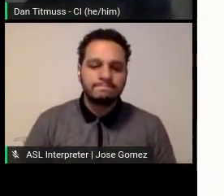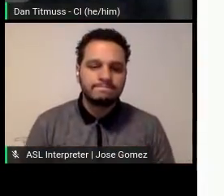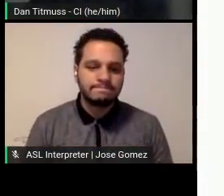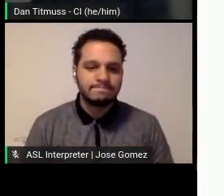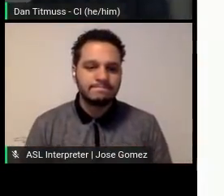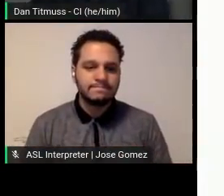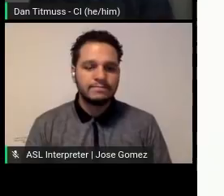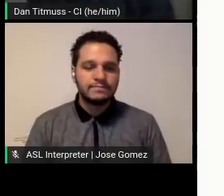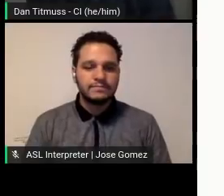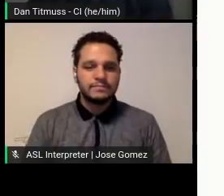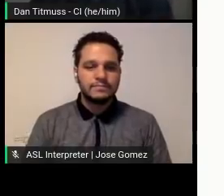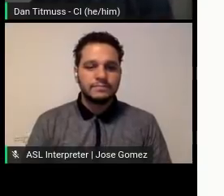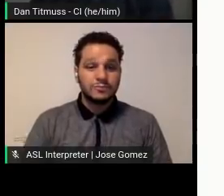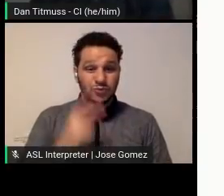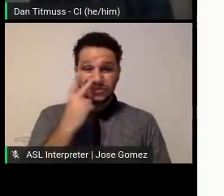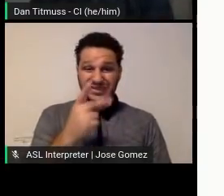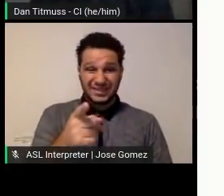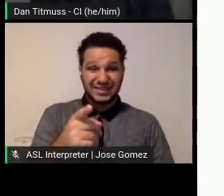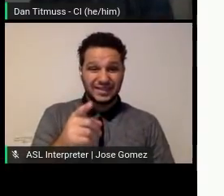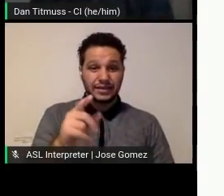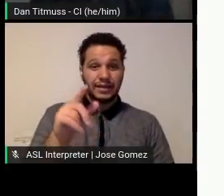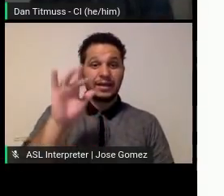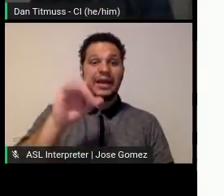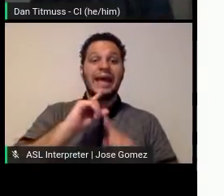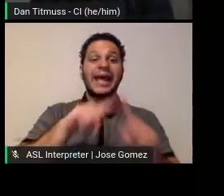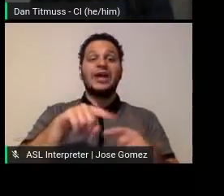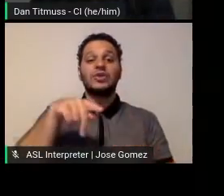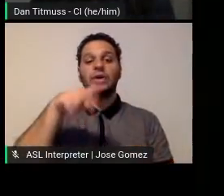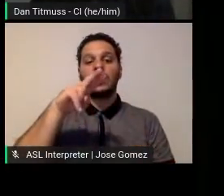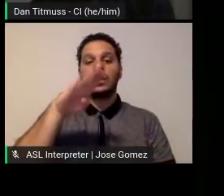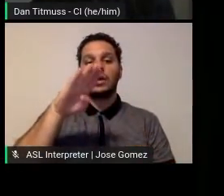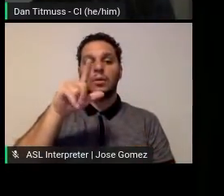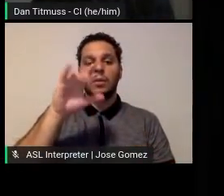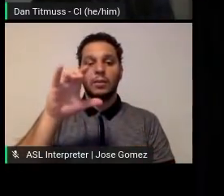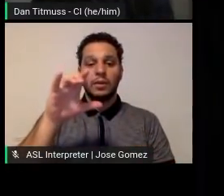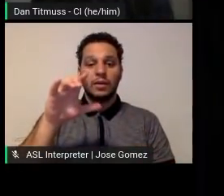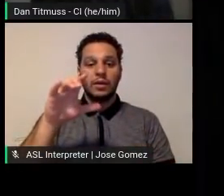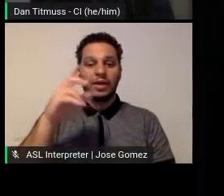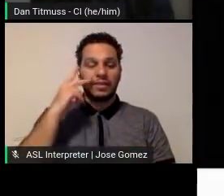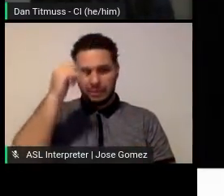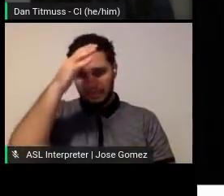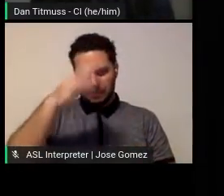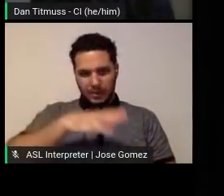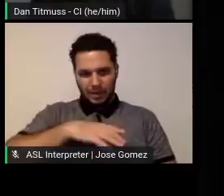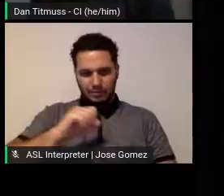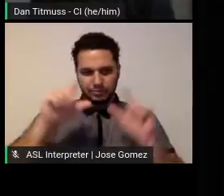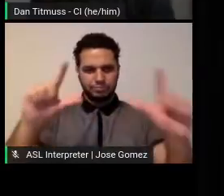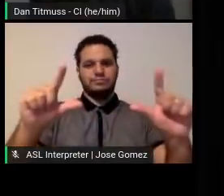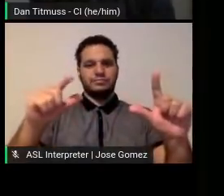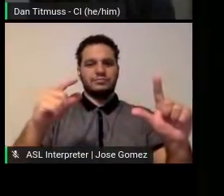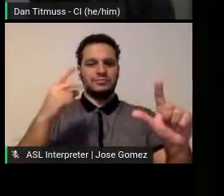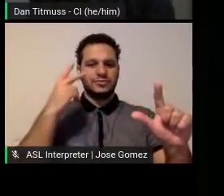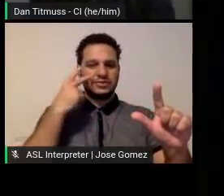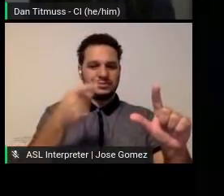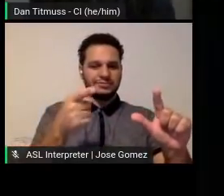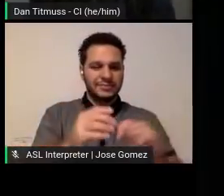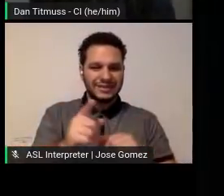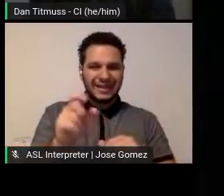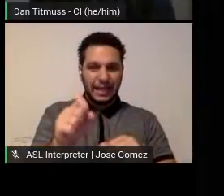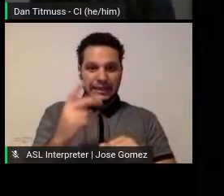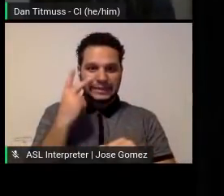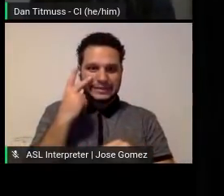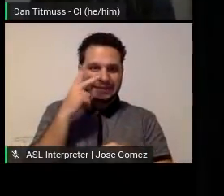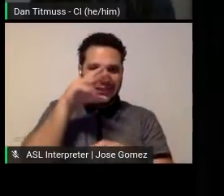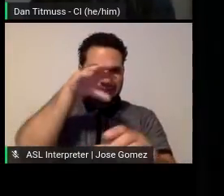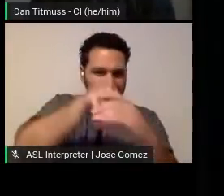So here we're just clicking through to Answer the Public, and we're greeted with this guy who can see into your soul. And